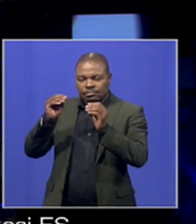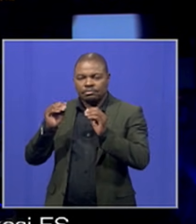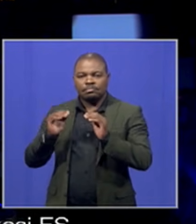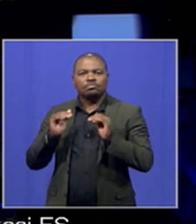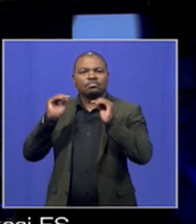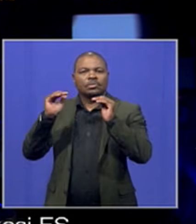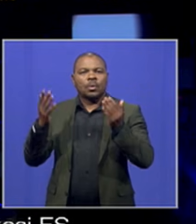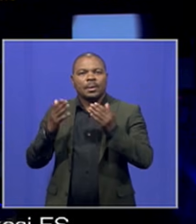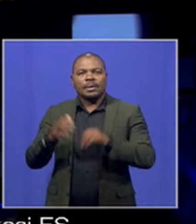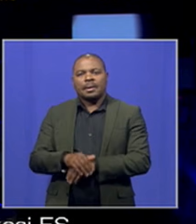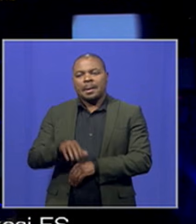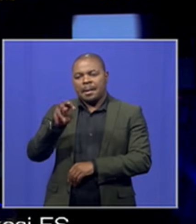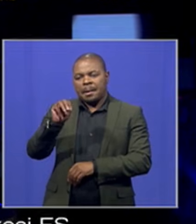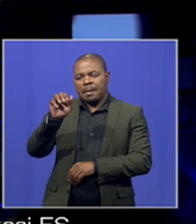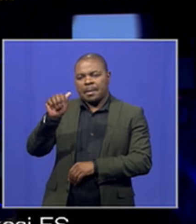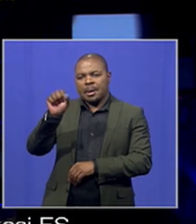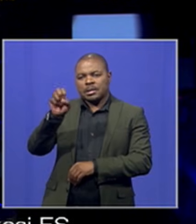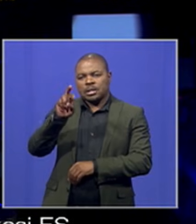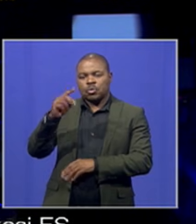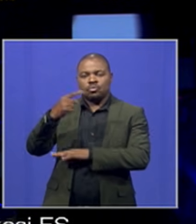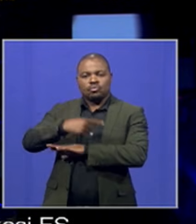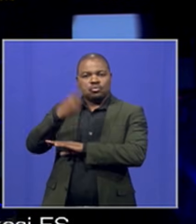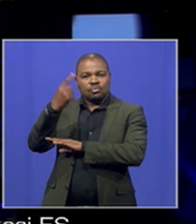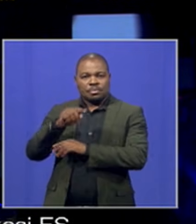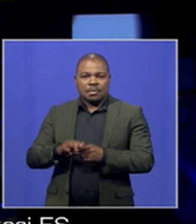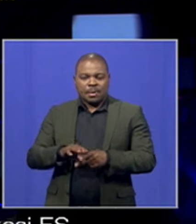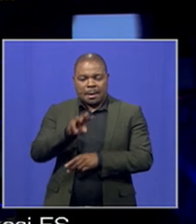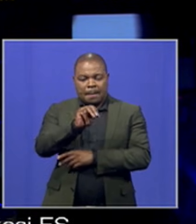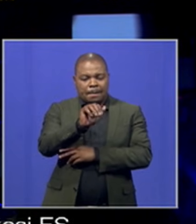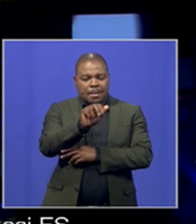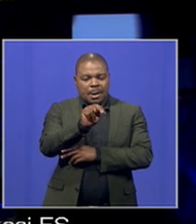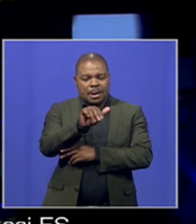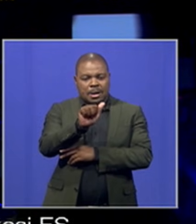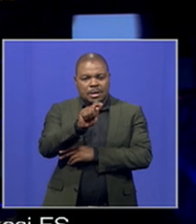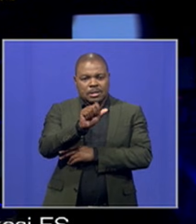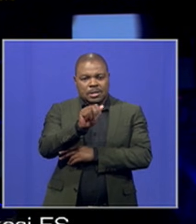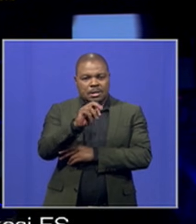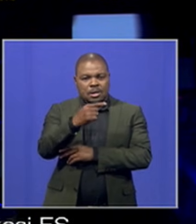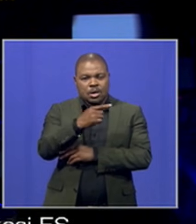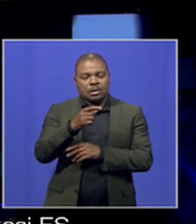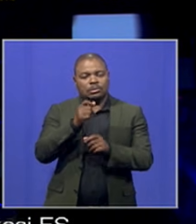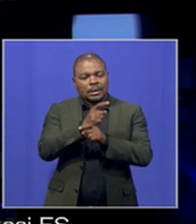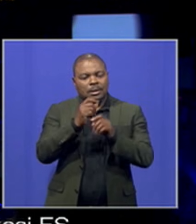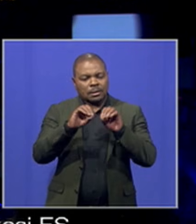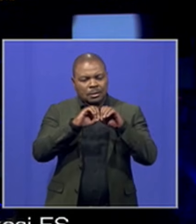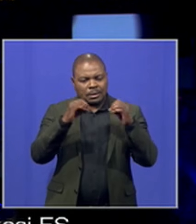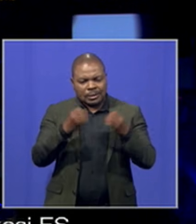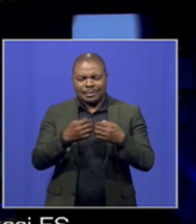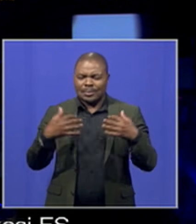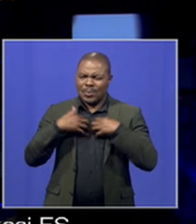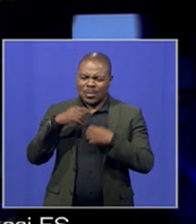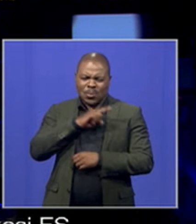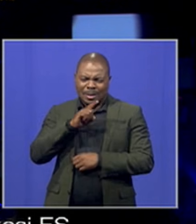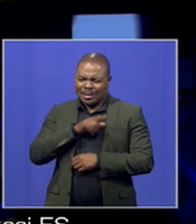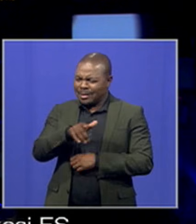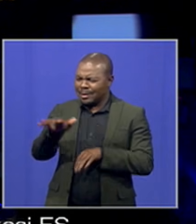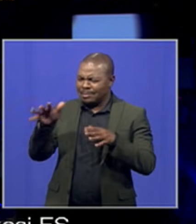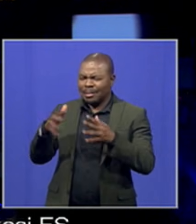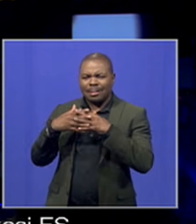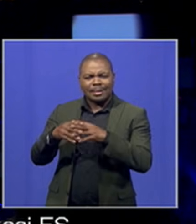hammoho le di-brand. Mokgatlo wa ditekesi tsa Manyatseng o hlahisitse ngongoreho ka kgahlamelo e bang teng ho bakganni hammoho le